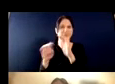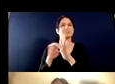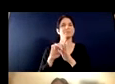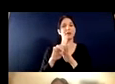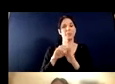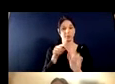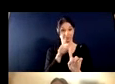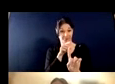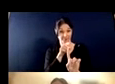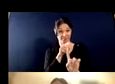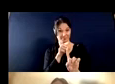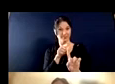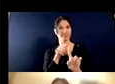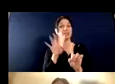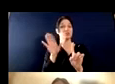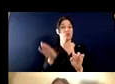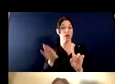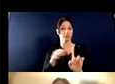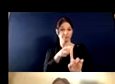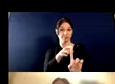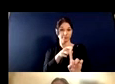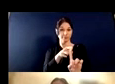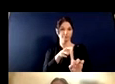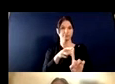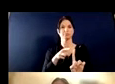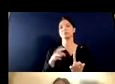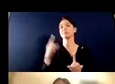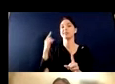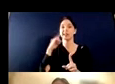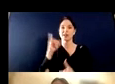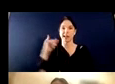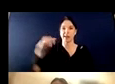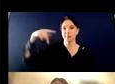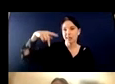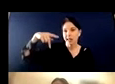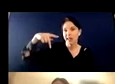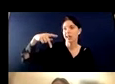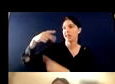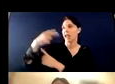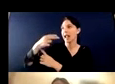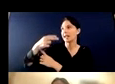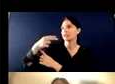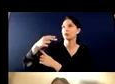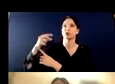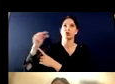for this particular child, sounds like P, H, G, K,